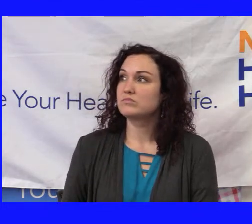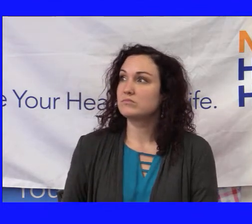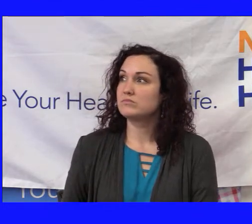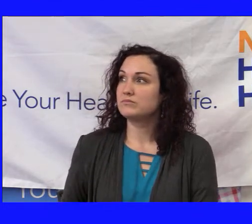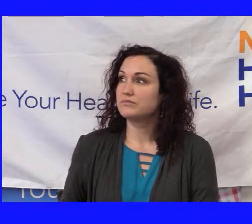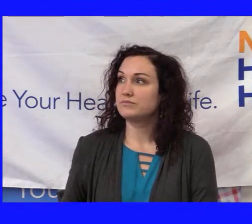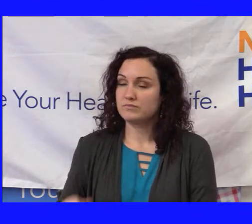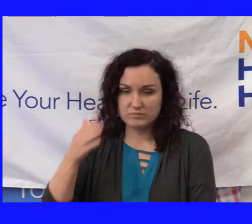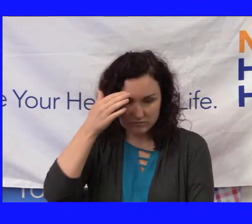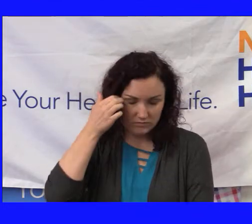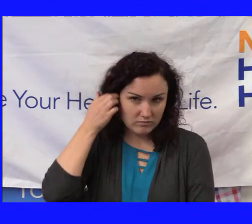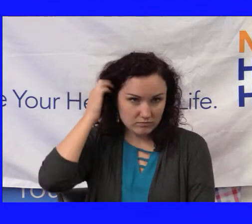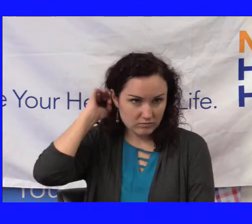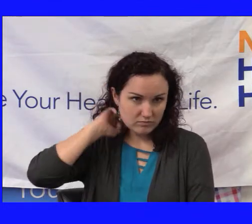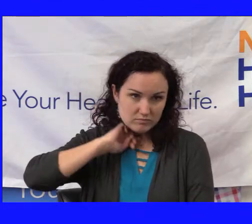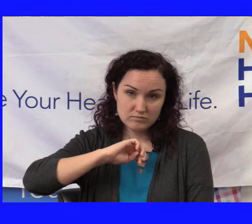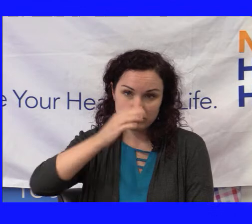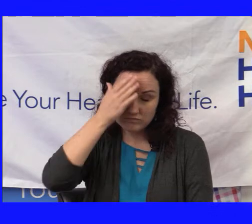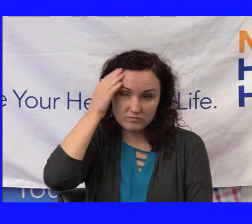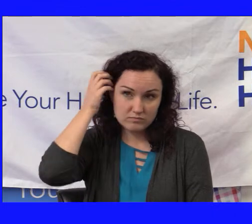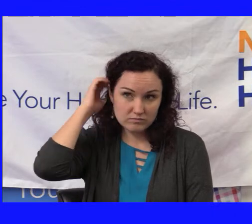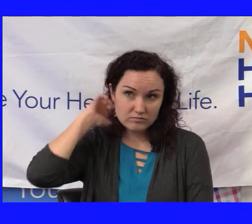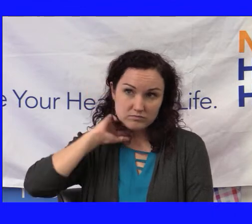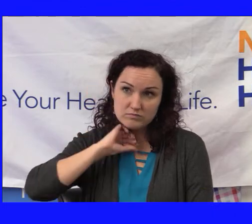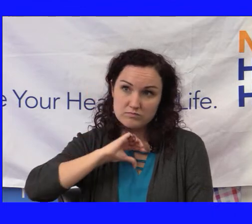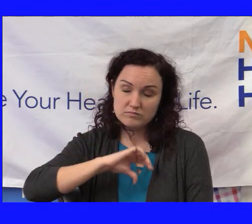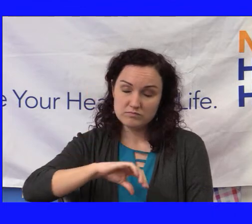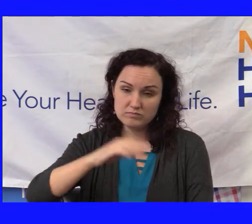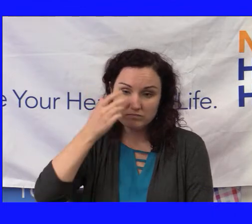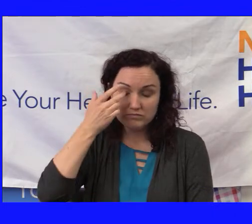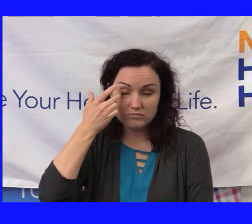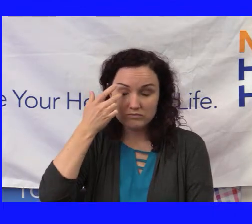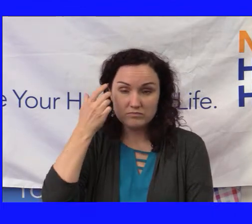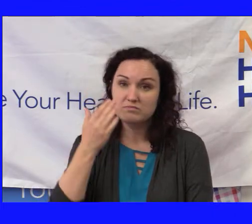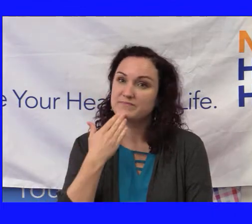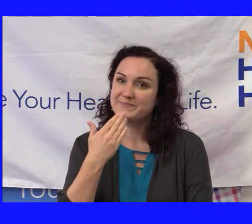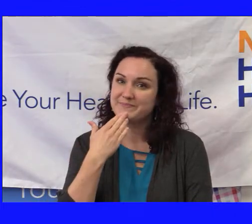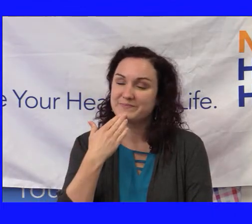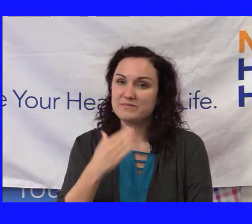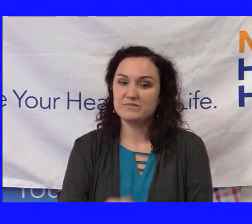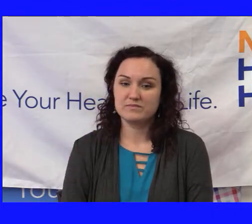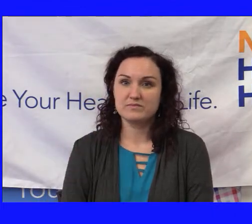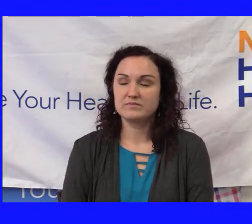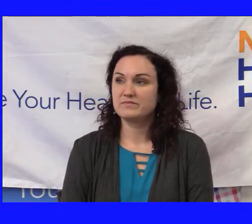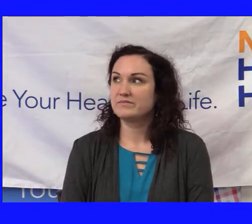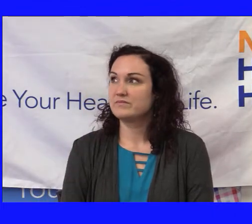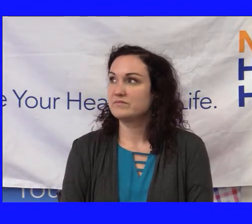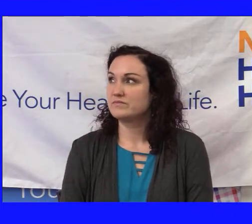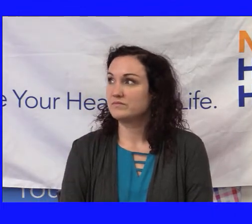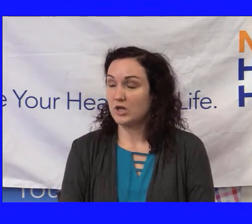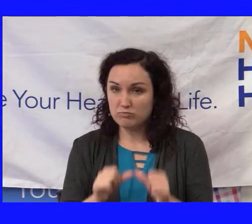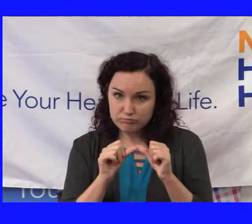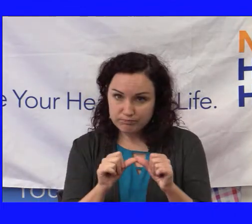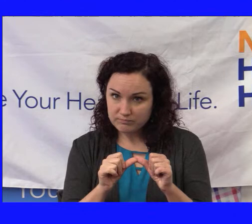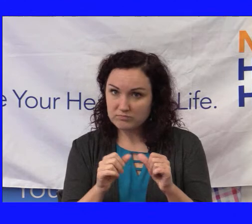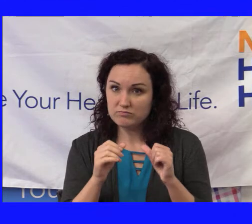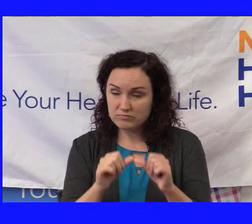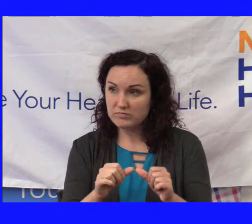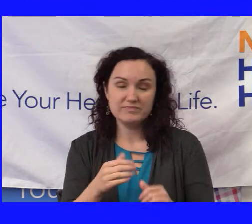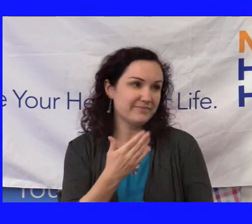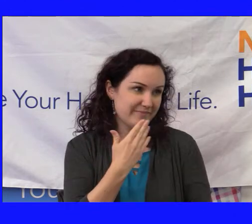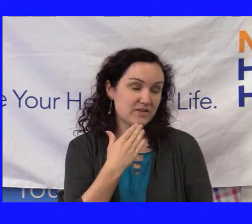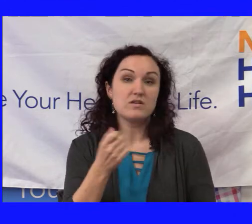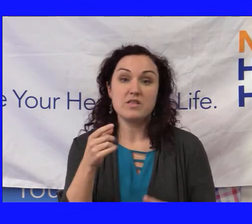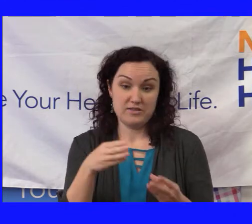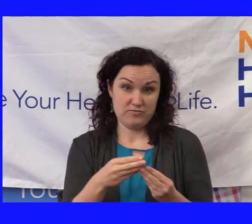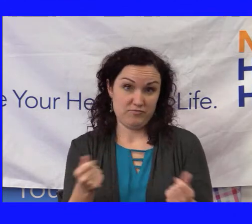Thank you. Any questions? No? Thank you. Ms. Flaherty, please continue to the resolution.